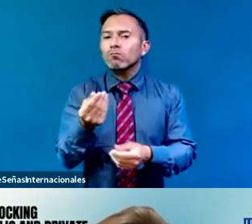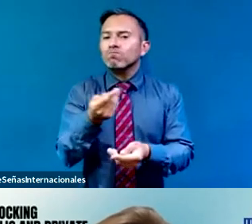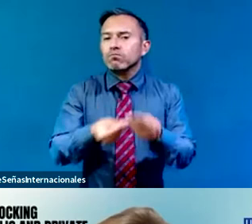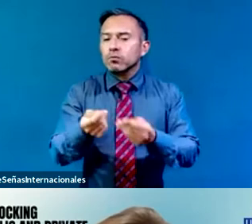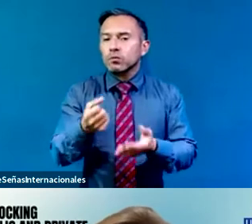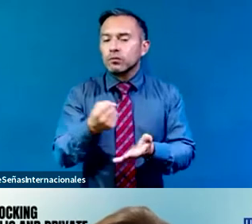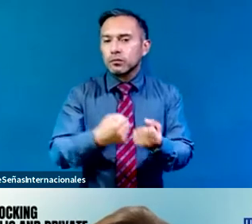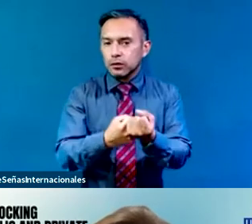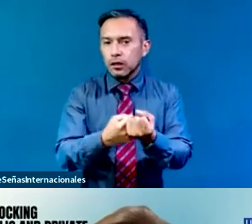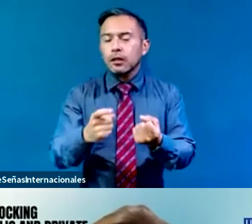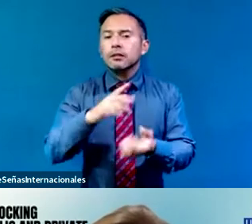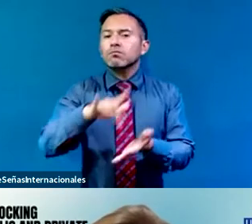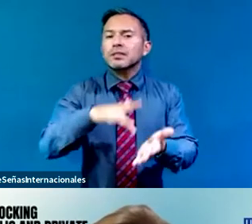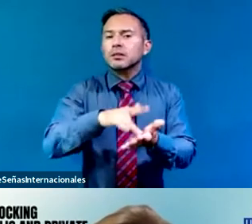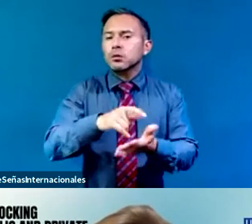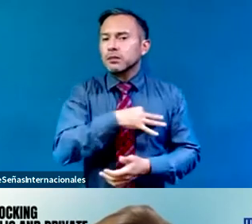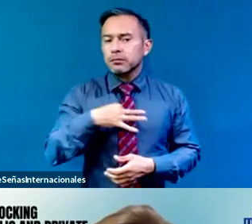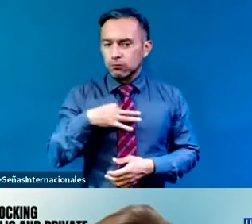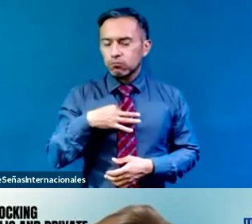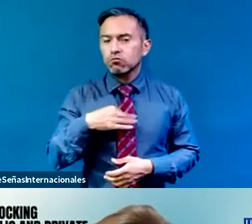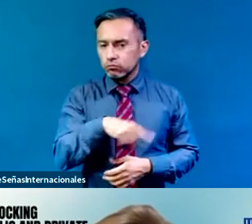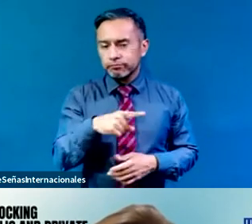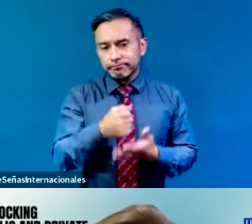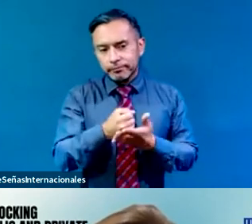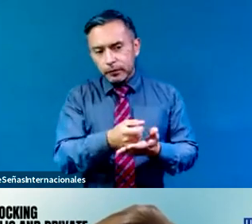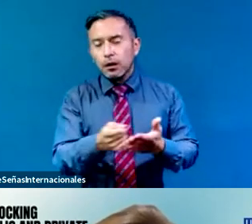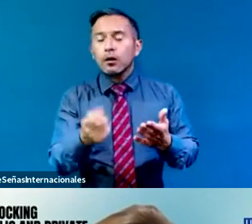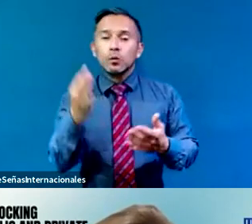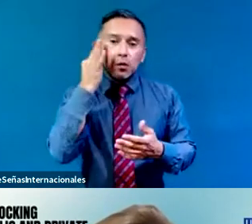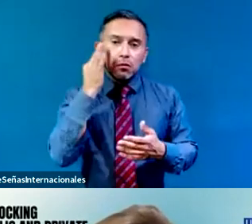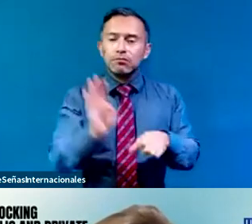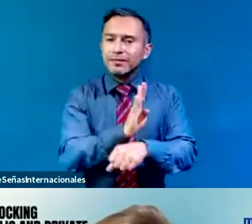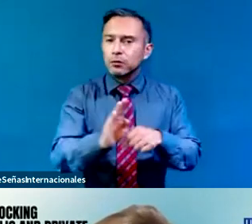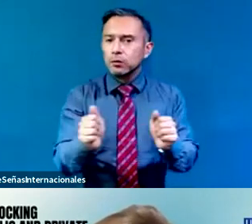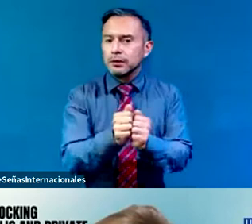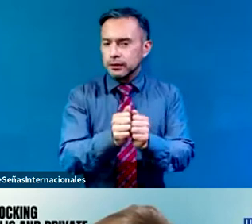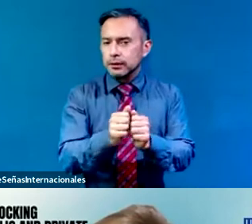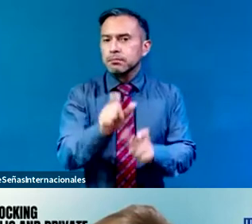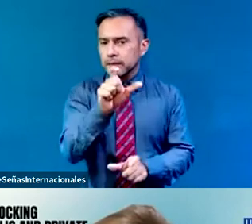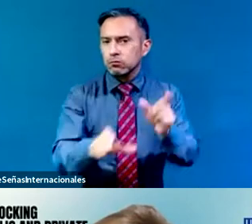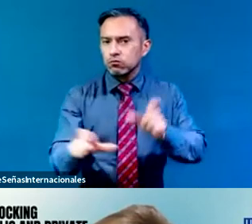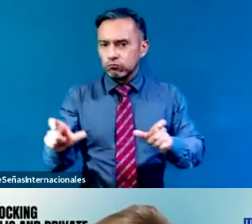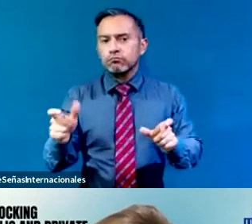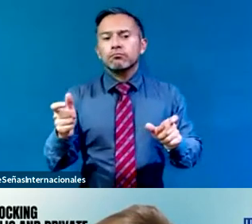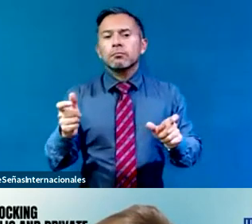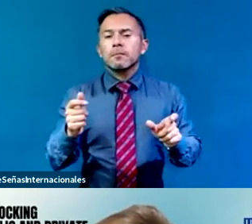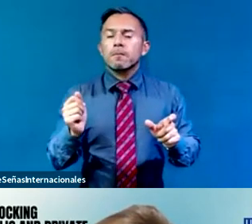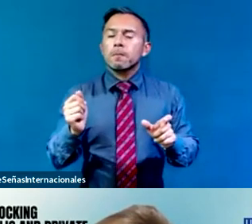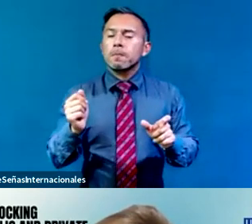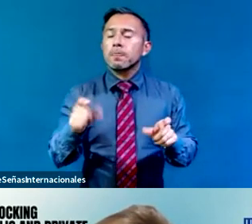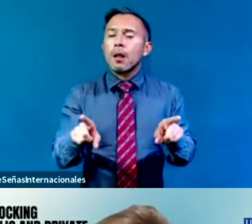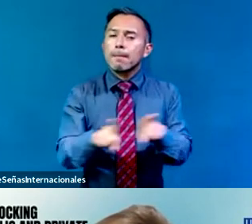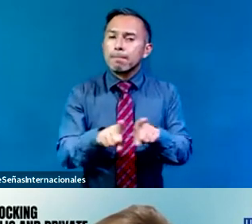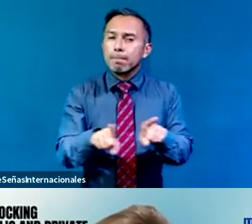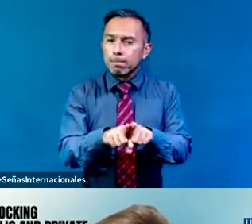women businesses grow: network capital, human capital, intellectual capital, and even reputation capital. In terms of